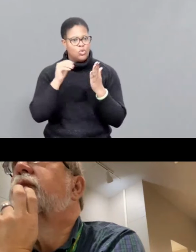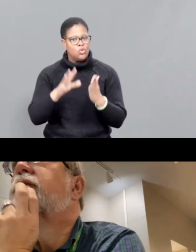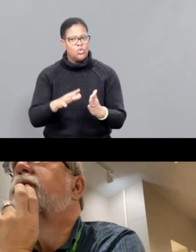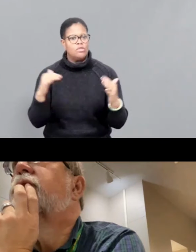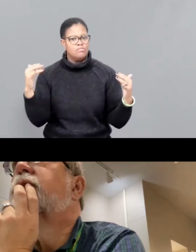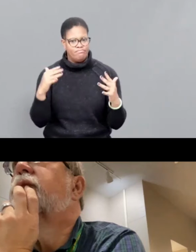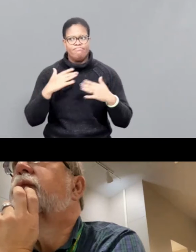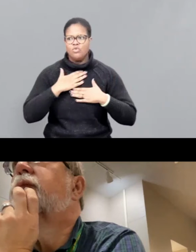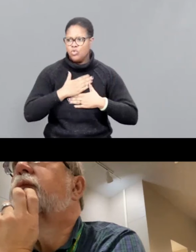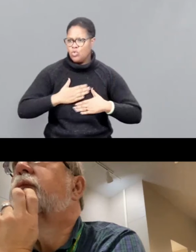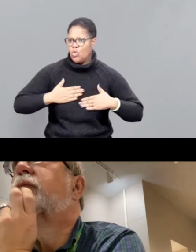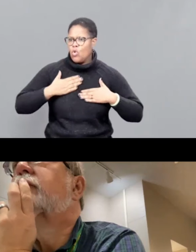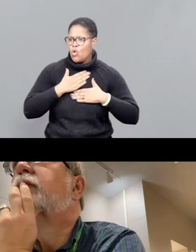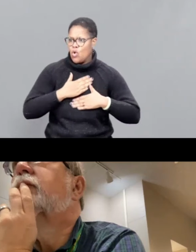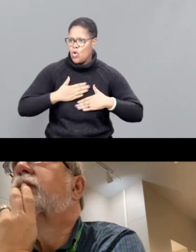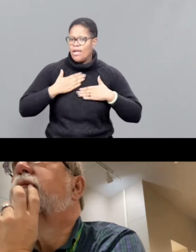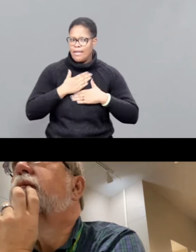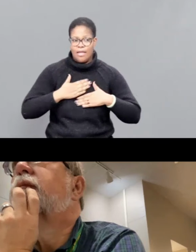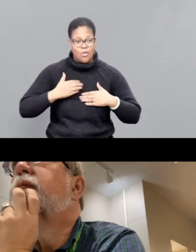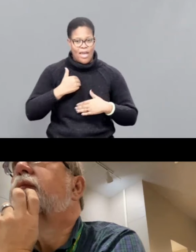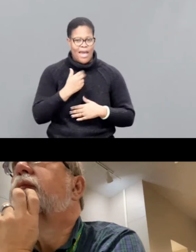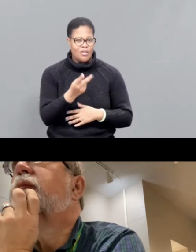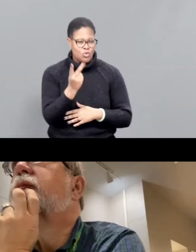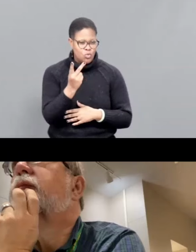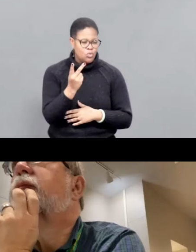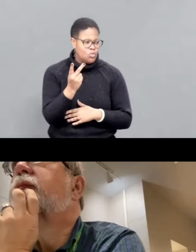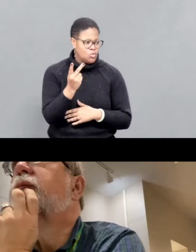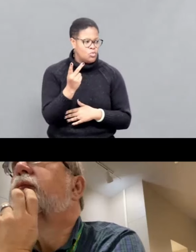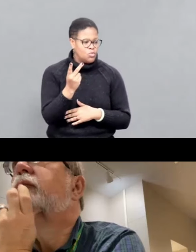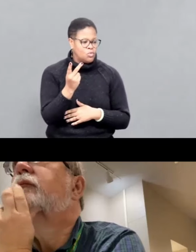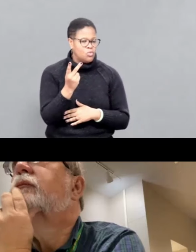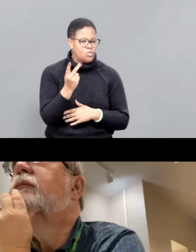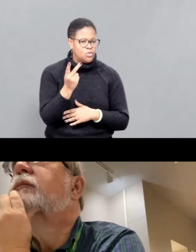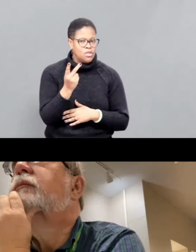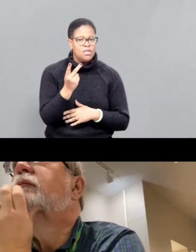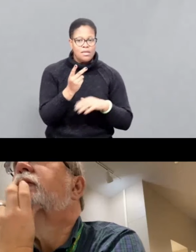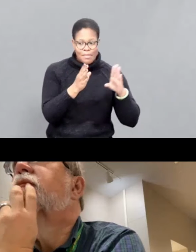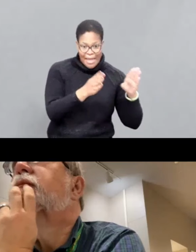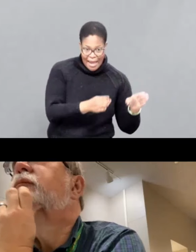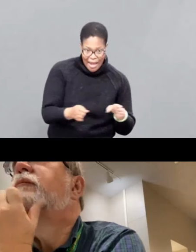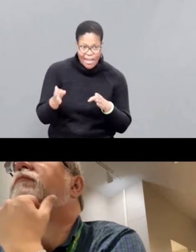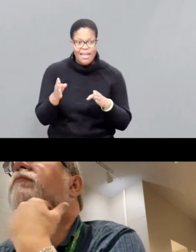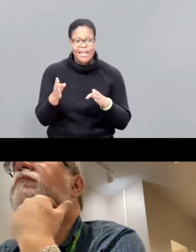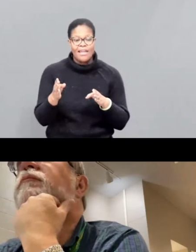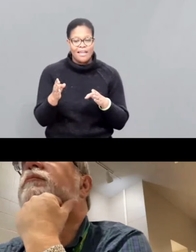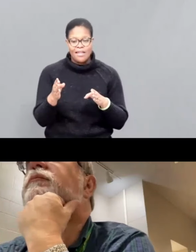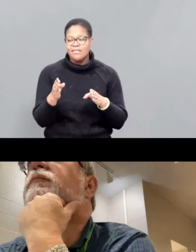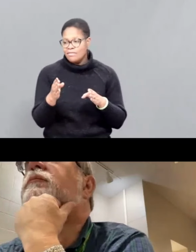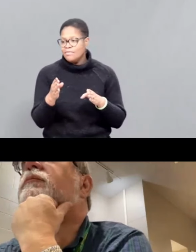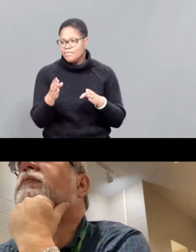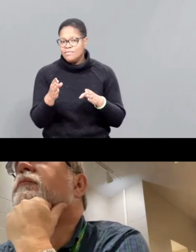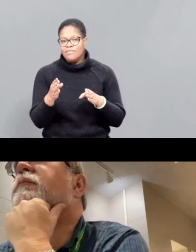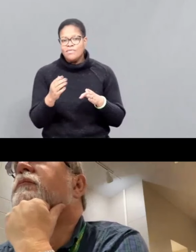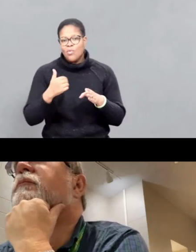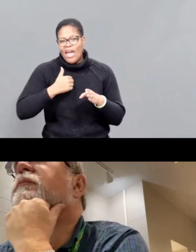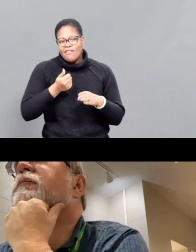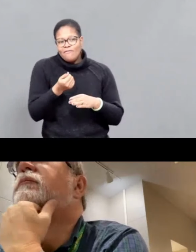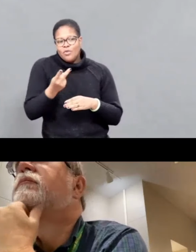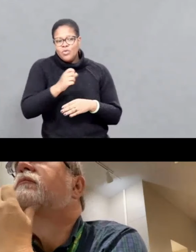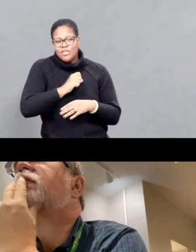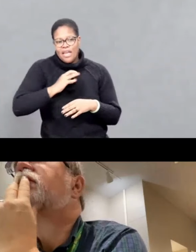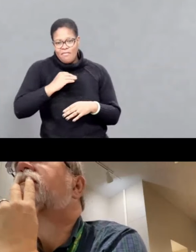We kind of had two back-to-back with the planning and the year involved. And we had a couple of